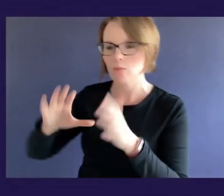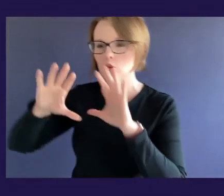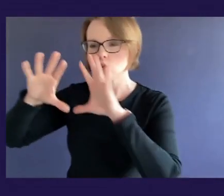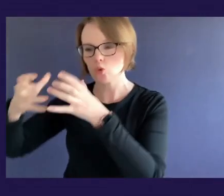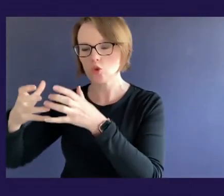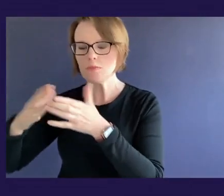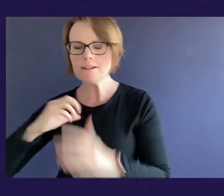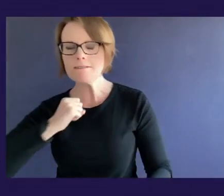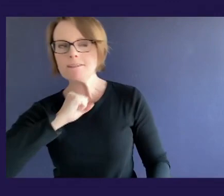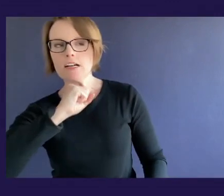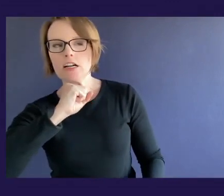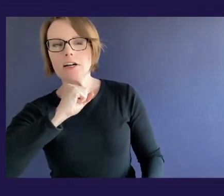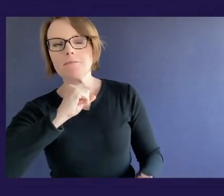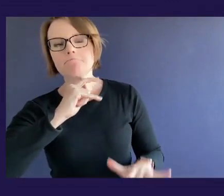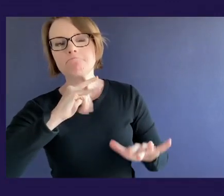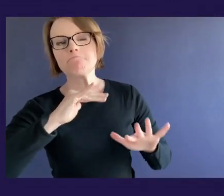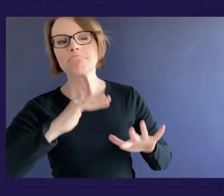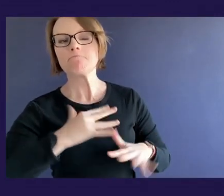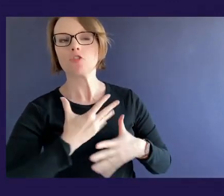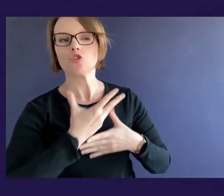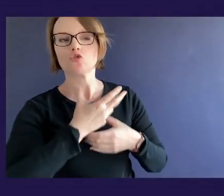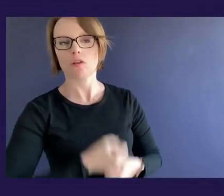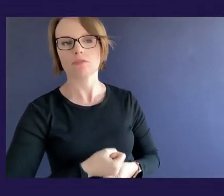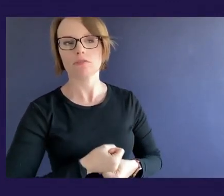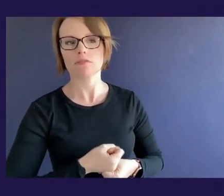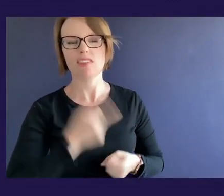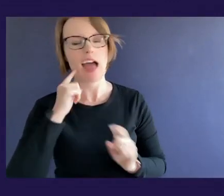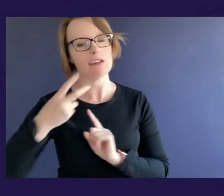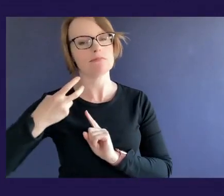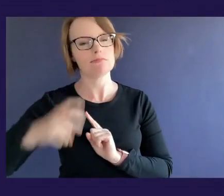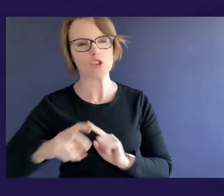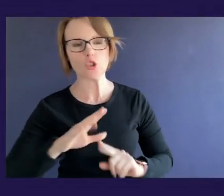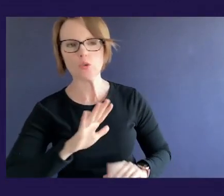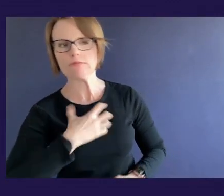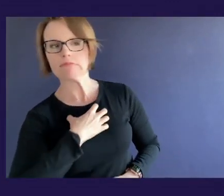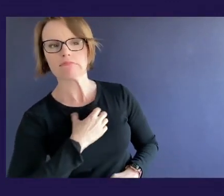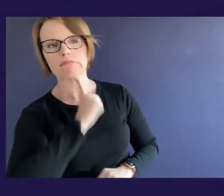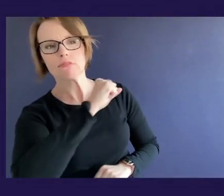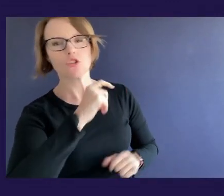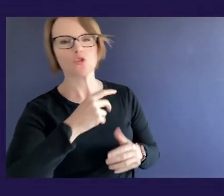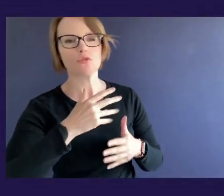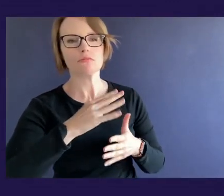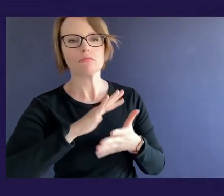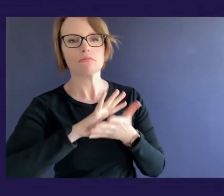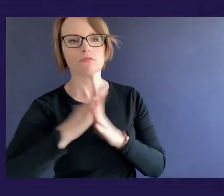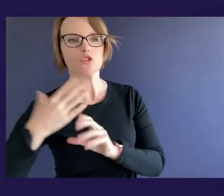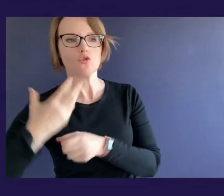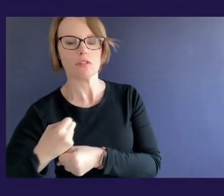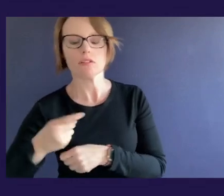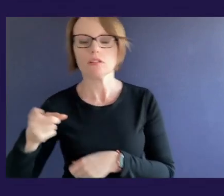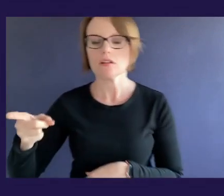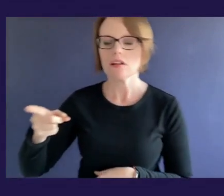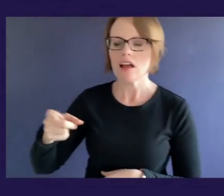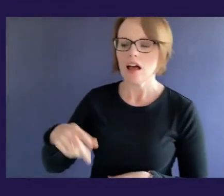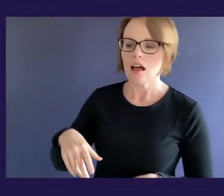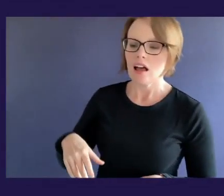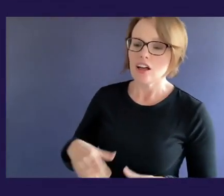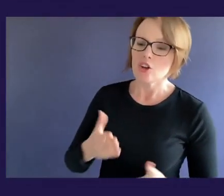as Sandra was talking about. And so, although there probably aren't as many experimental studies, I think that the evidence